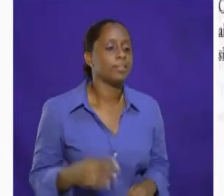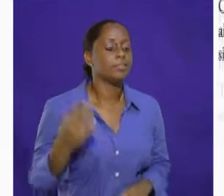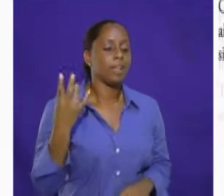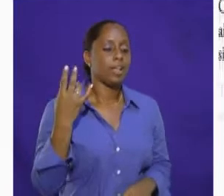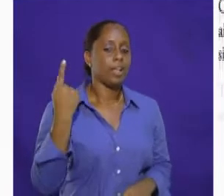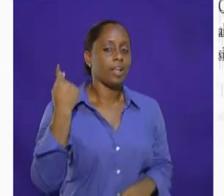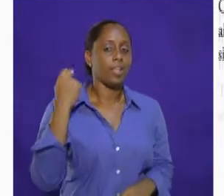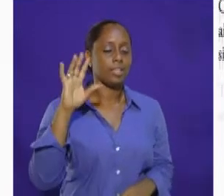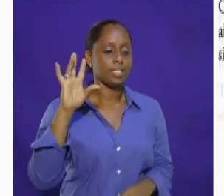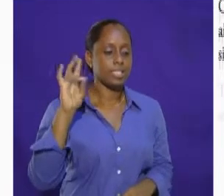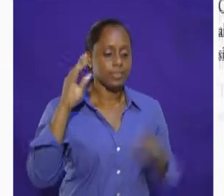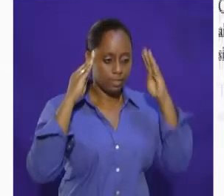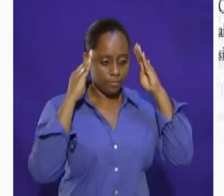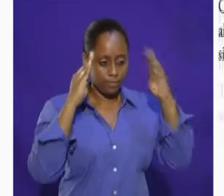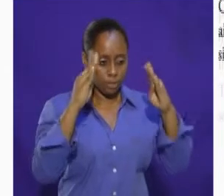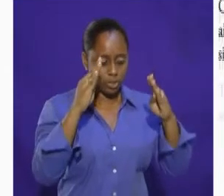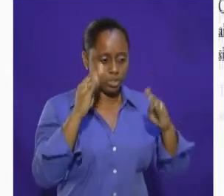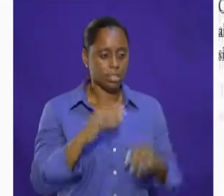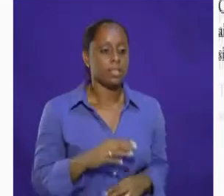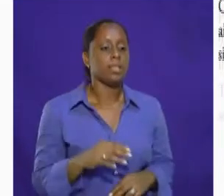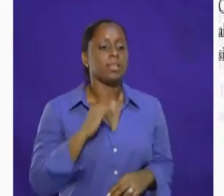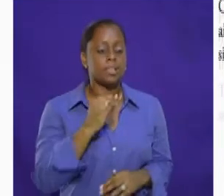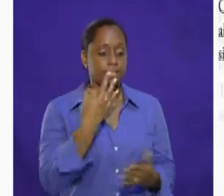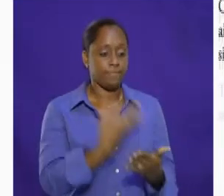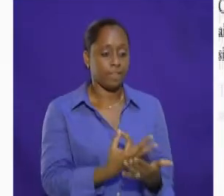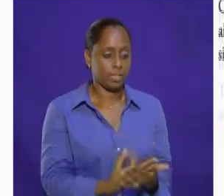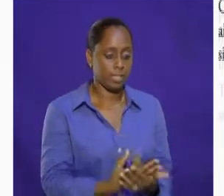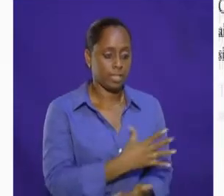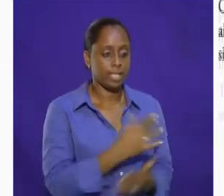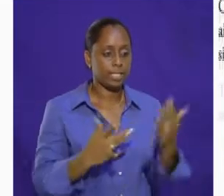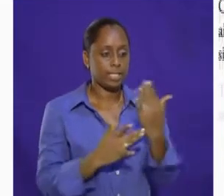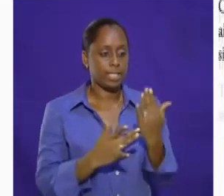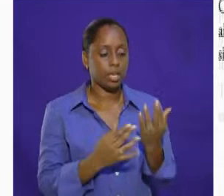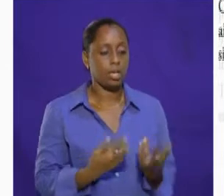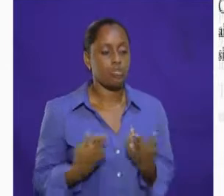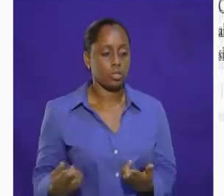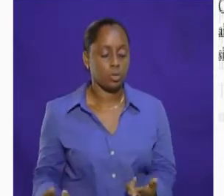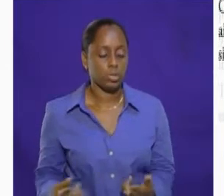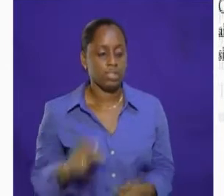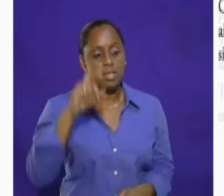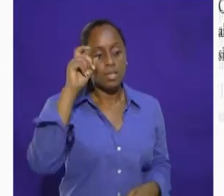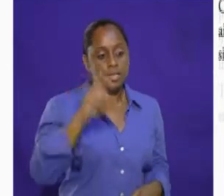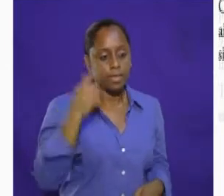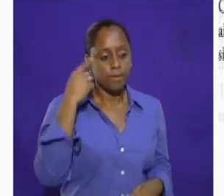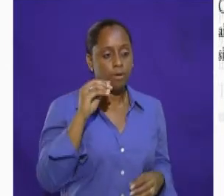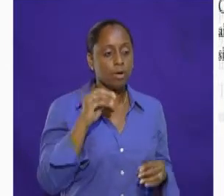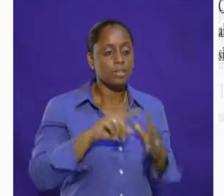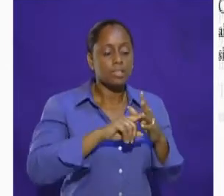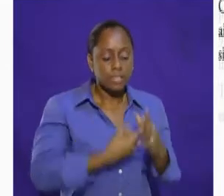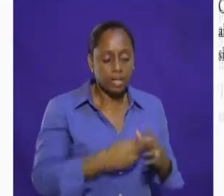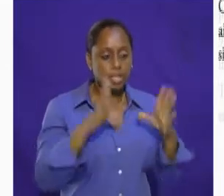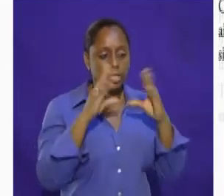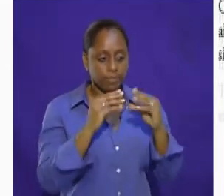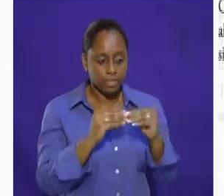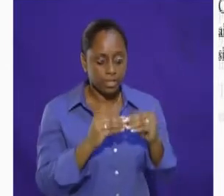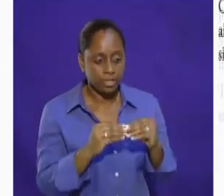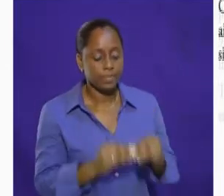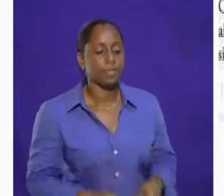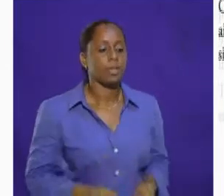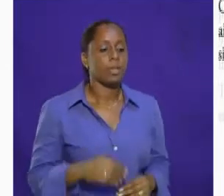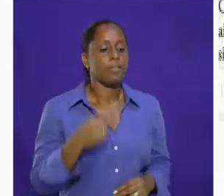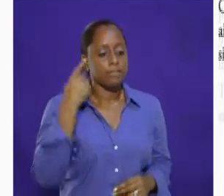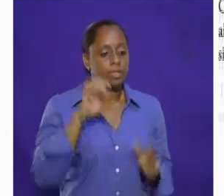The seventh focal area covers the financial and technical resources required for the implementation